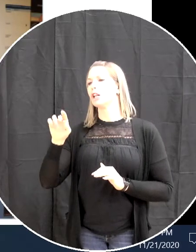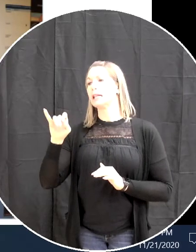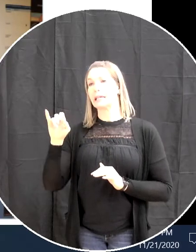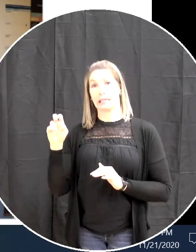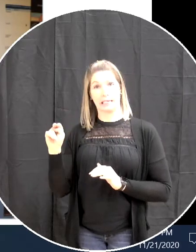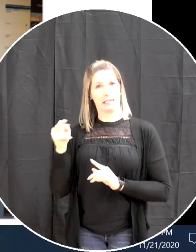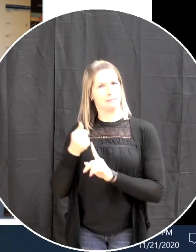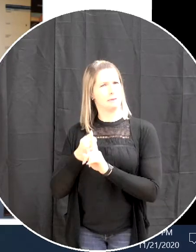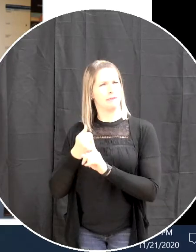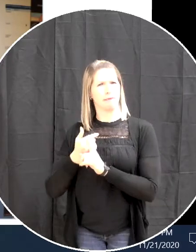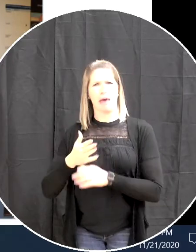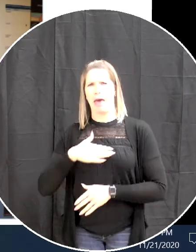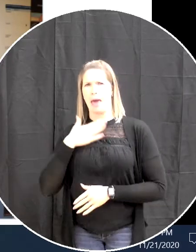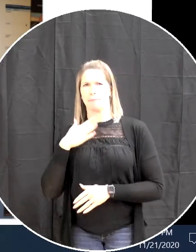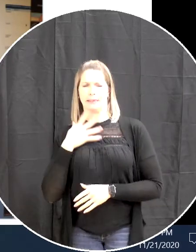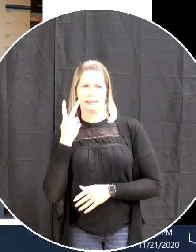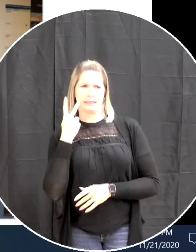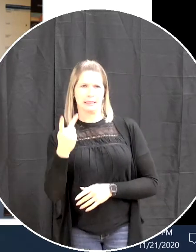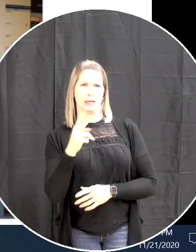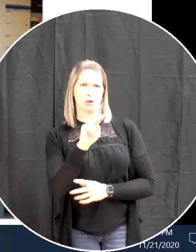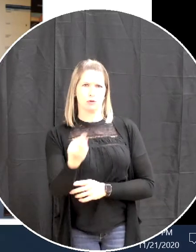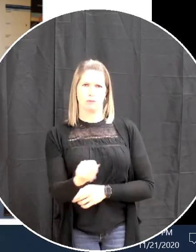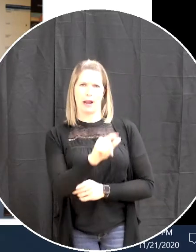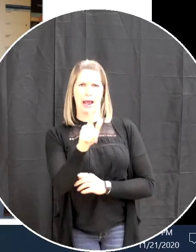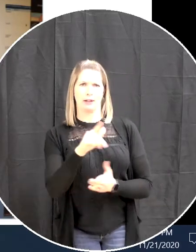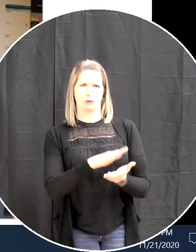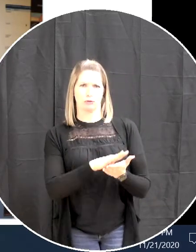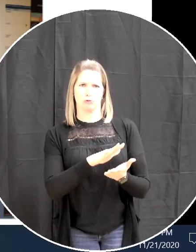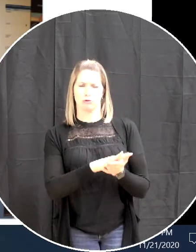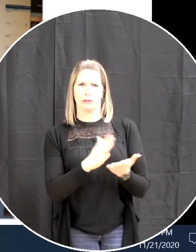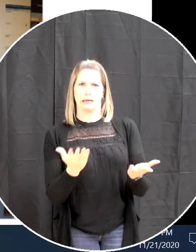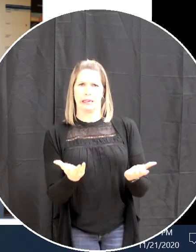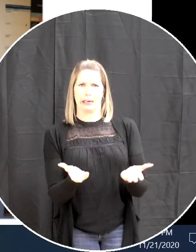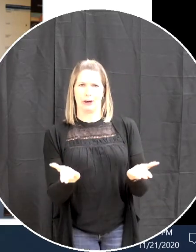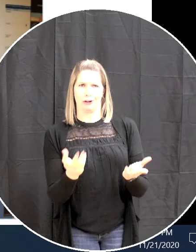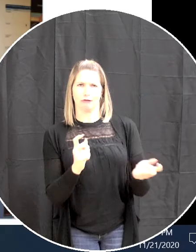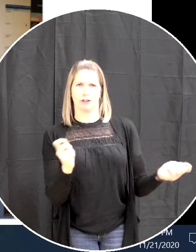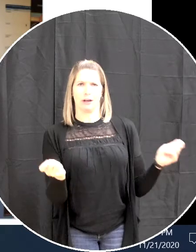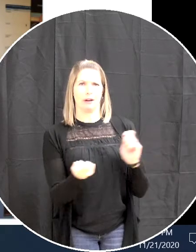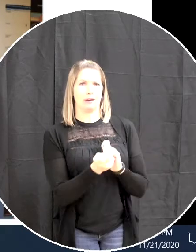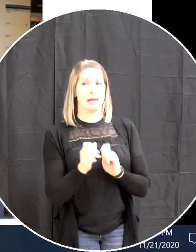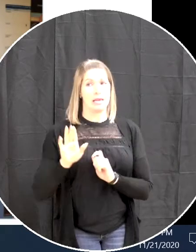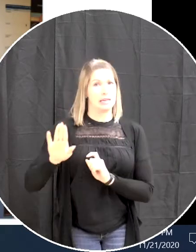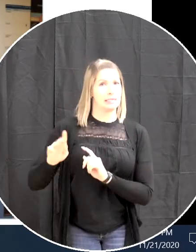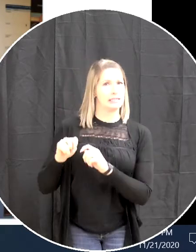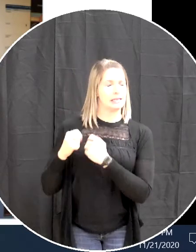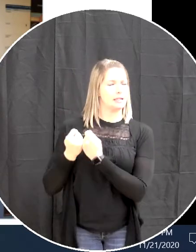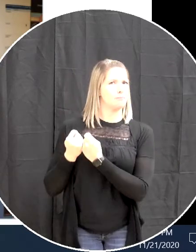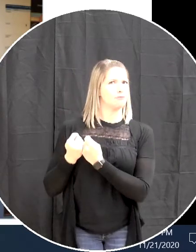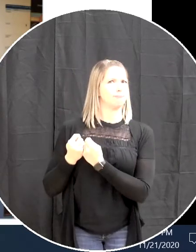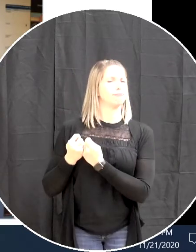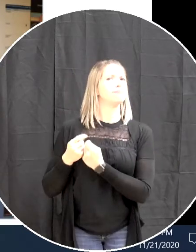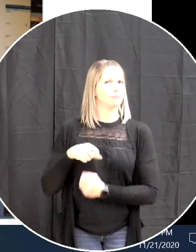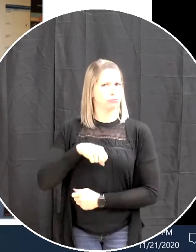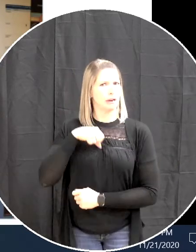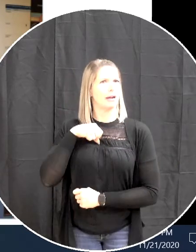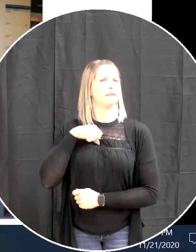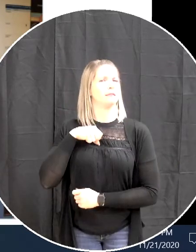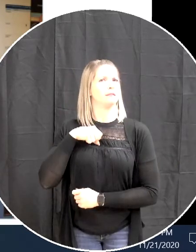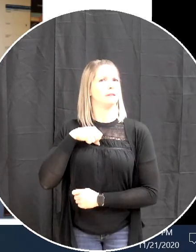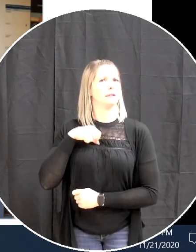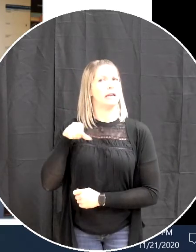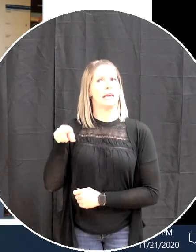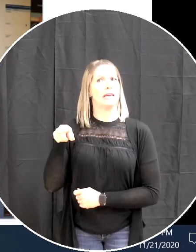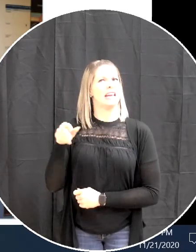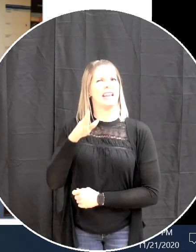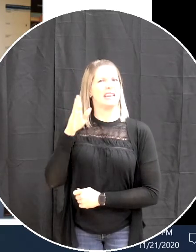Newfoundland and Labrador. I've had accolades from Michael and his team. They've never met a group